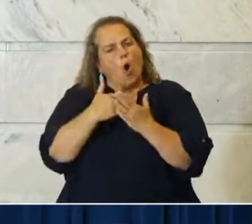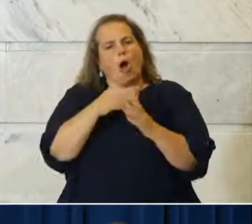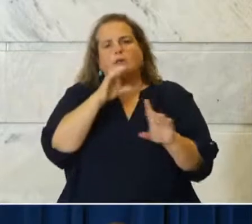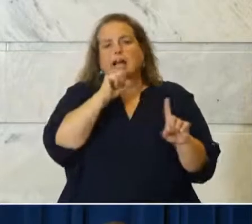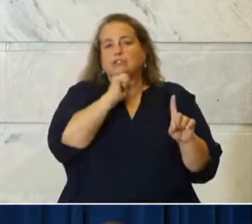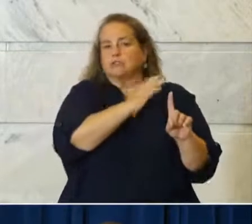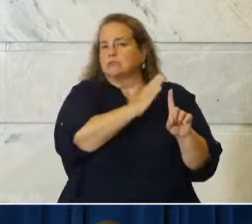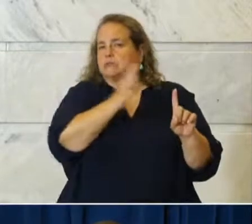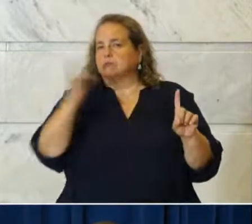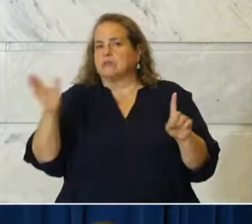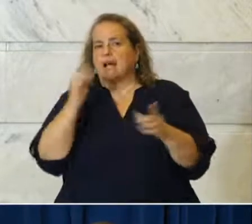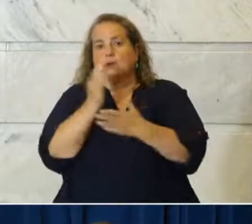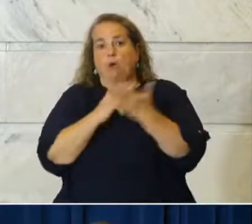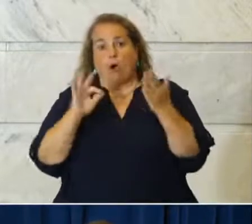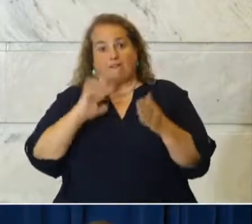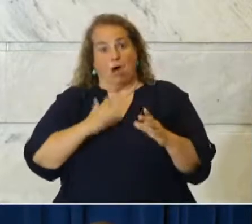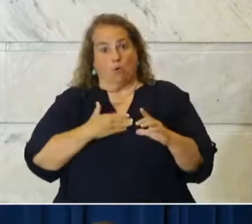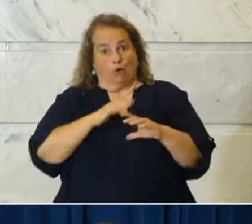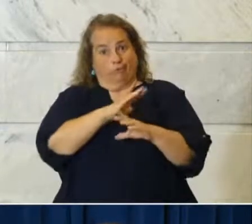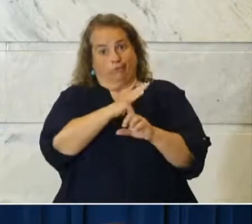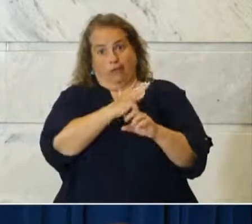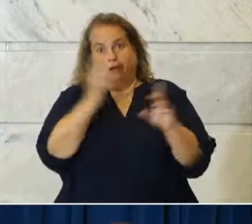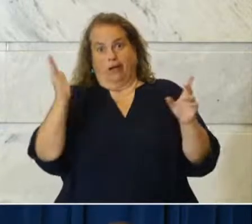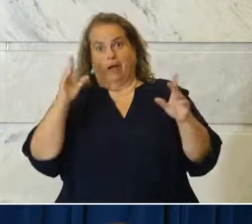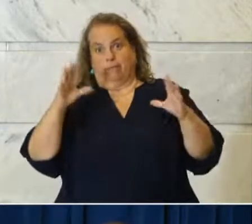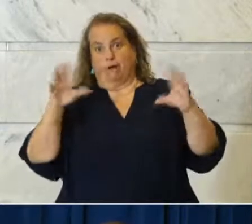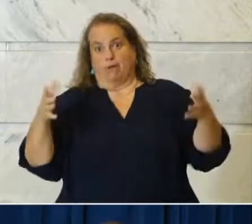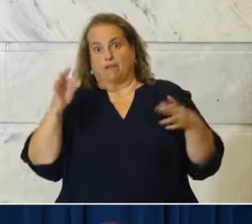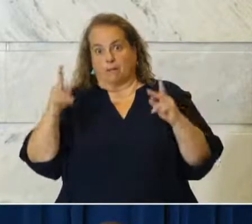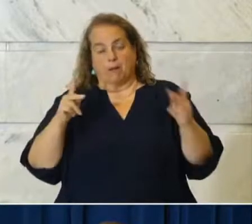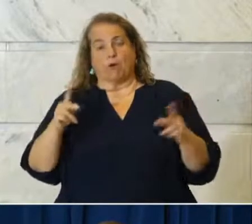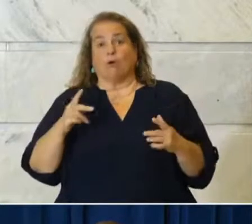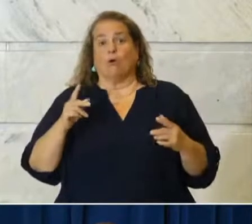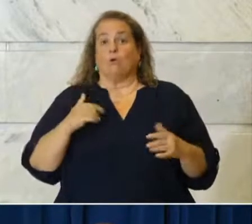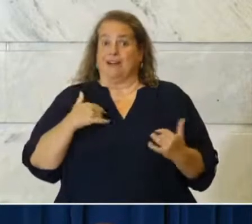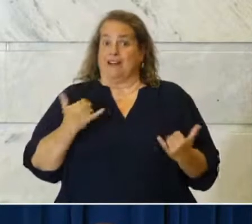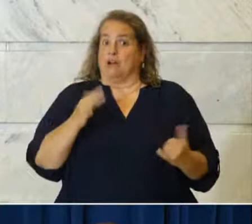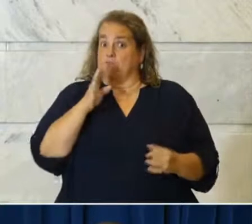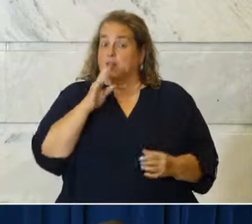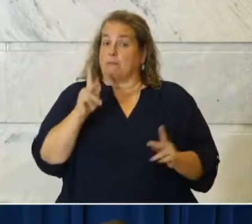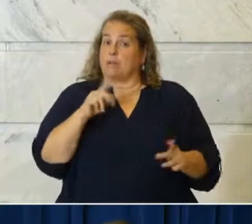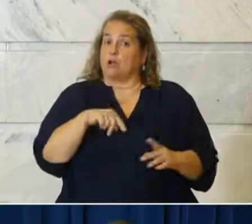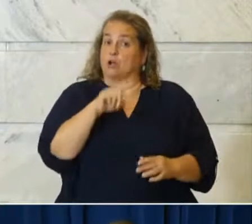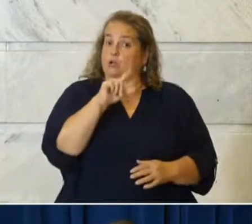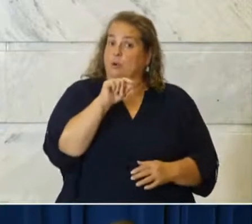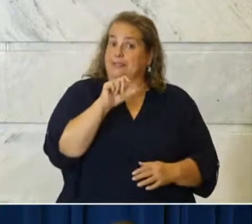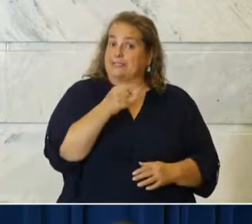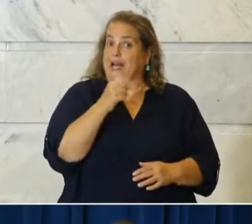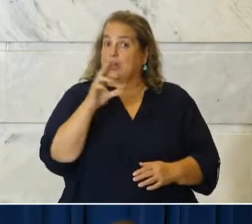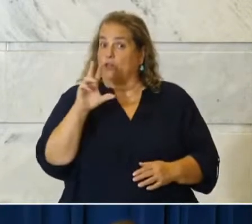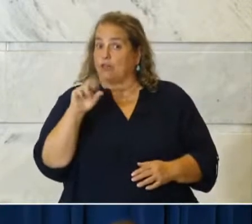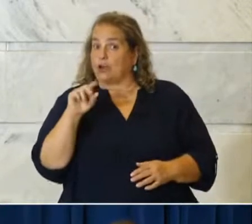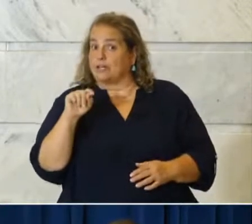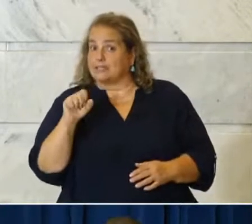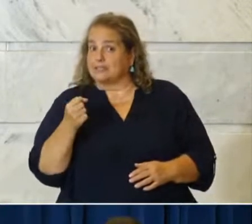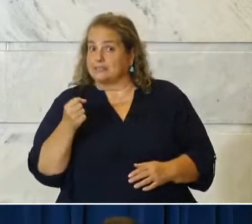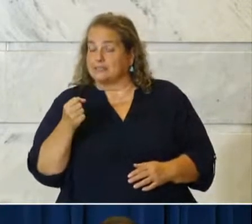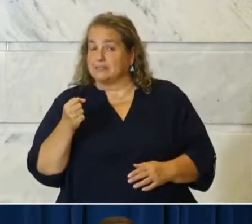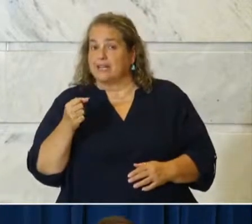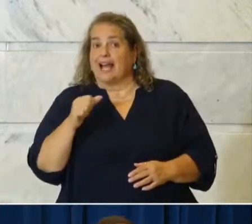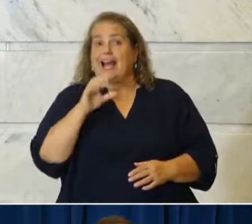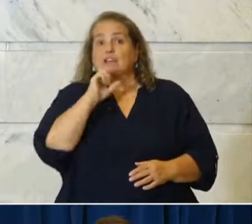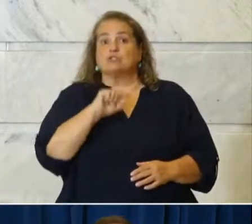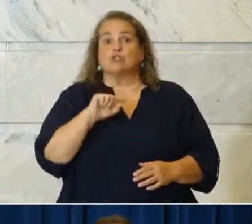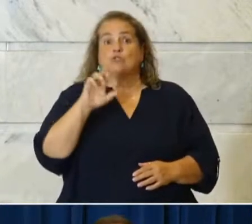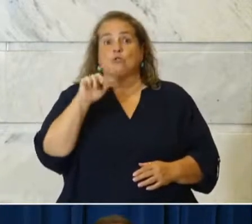a lot of people right now are talking about people in their 20s and 30s, and they should, I mean, age range 0 to 39